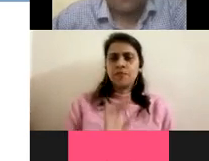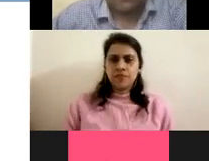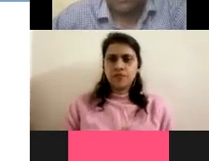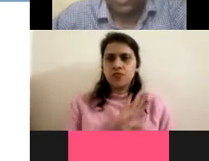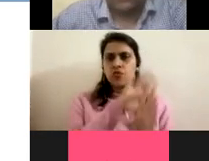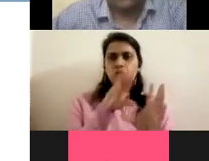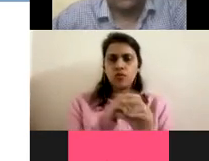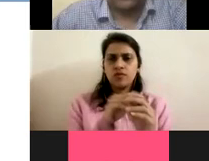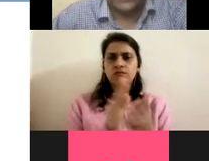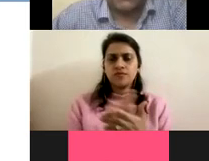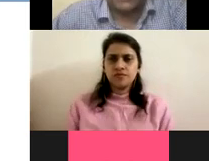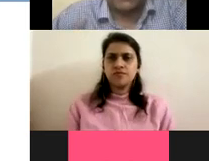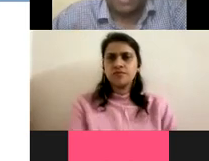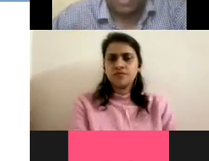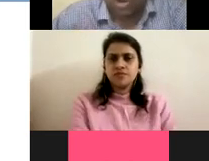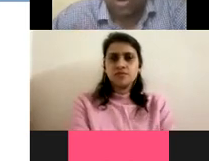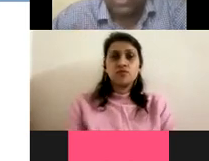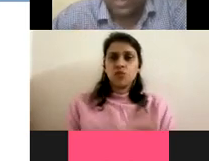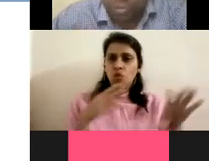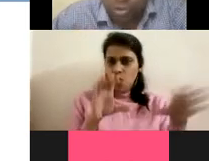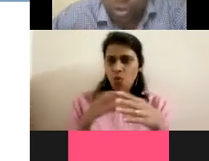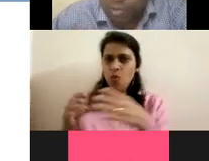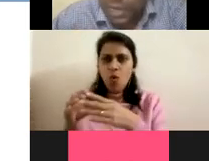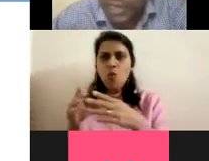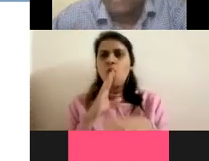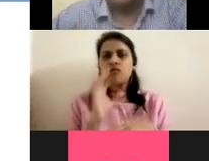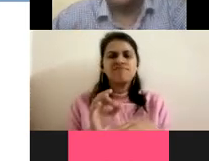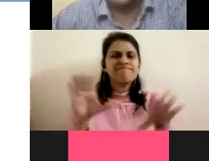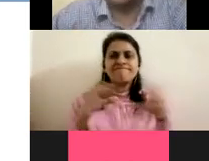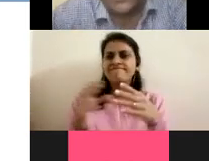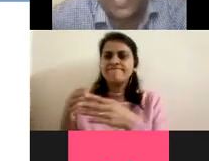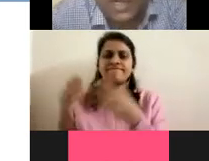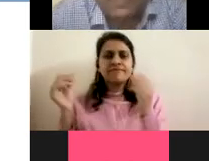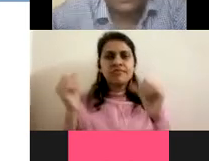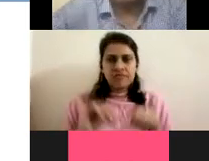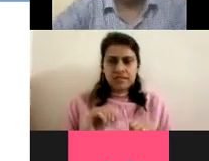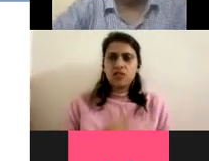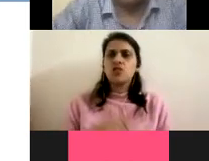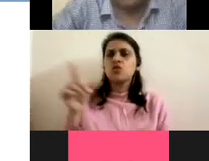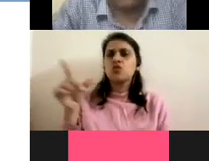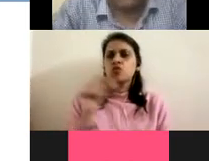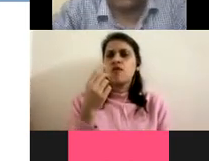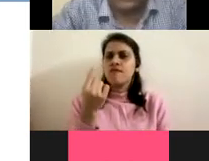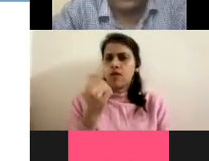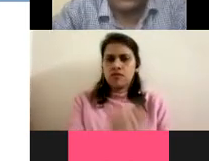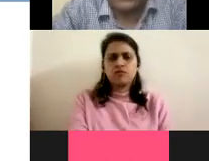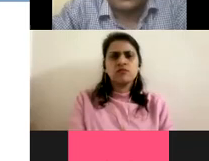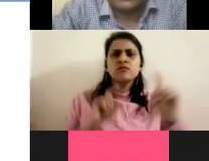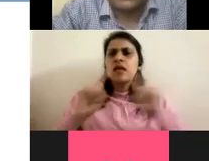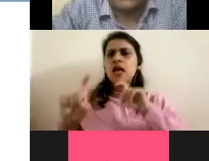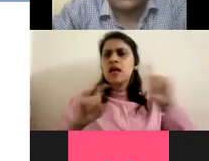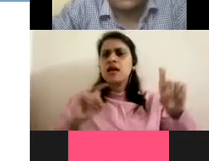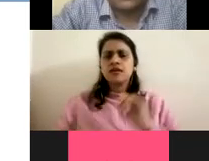I wanted to do a group activity, but I will not go there. But I'll take a quick aap logon se puchunga